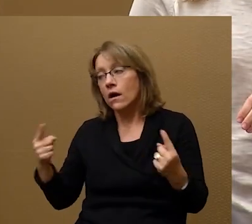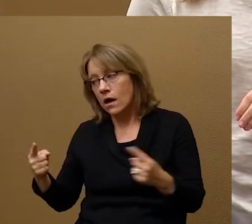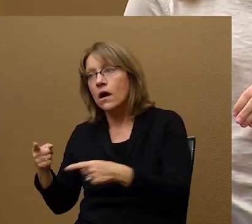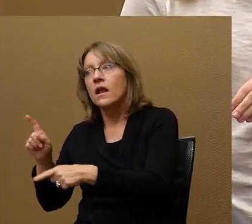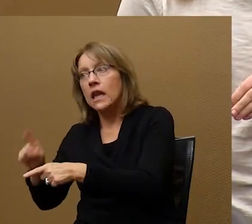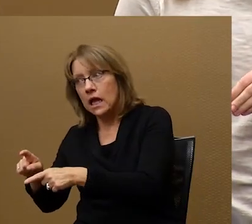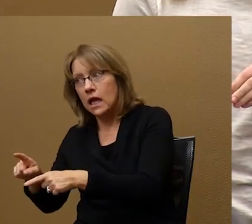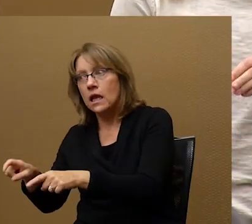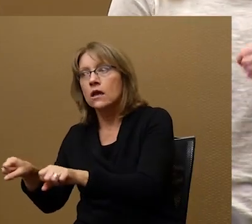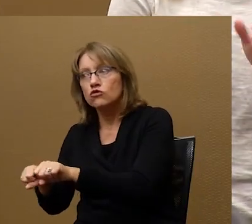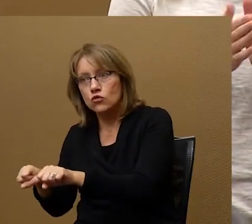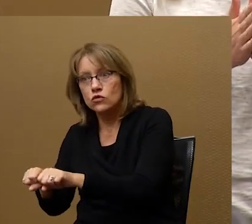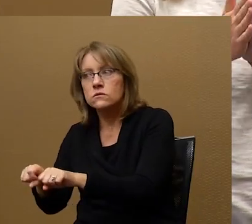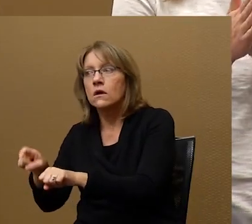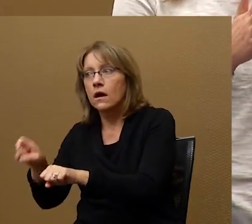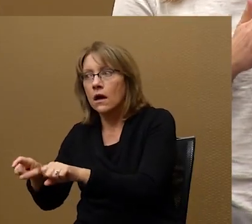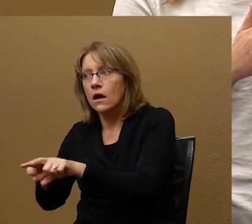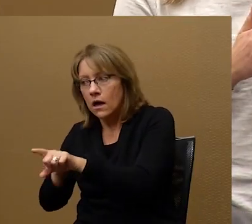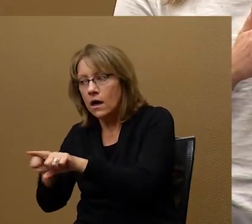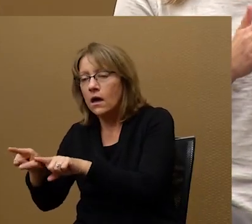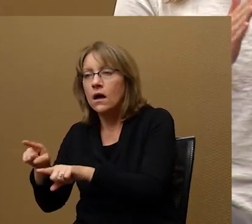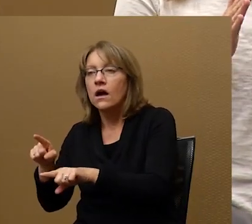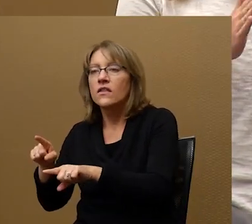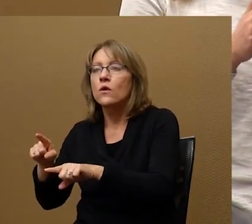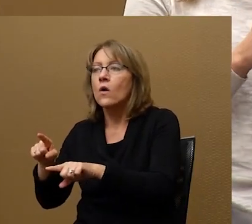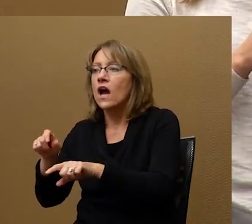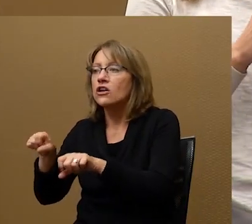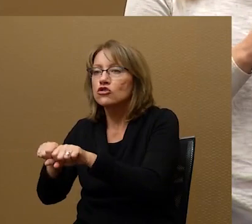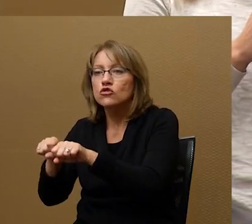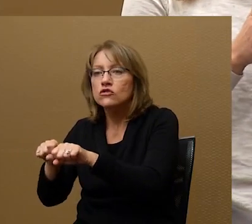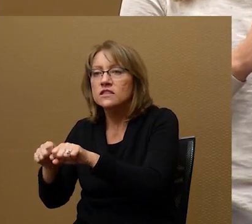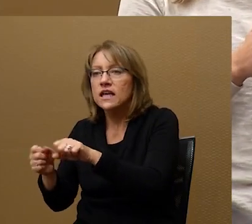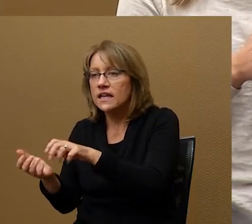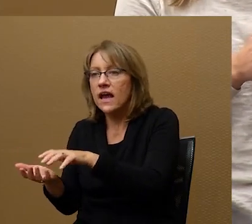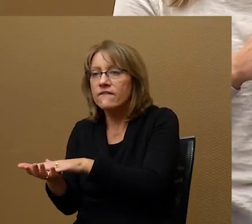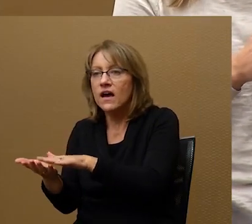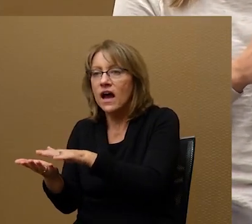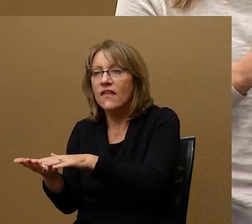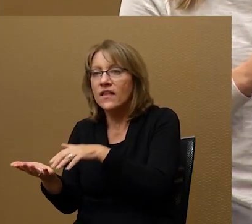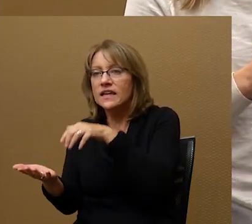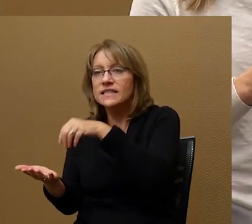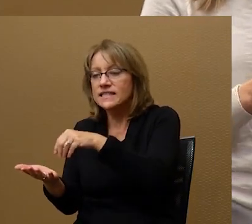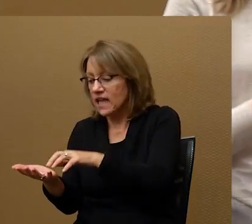might be seeking shoes that have bumps on the bottom that give them that input.